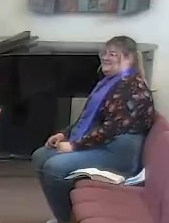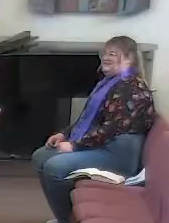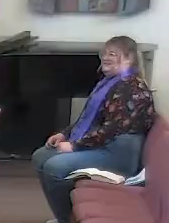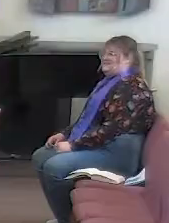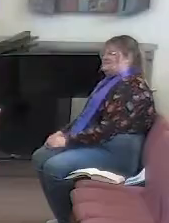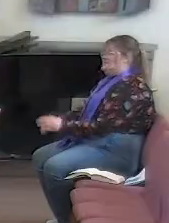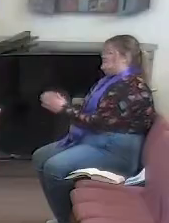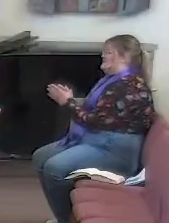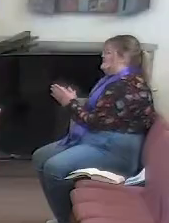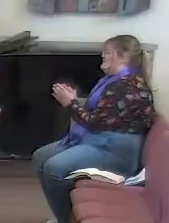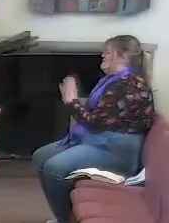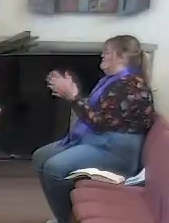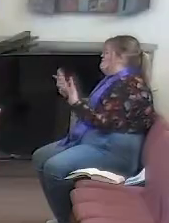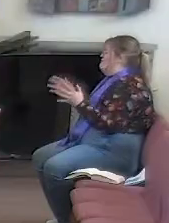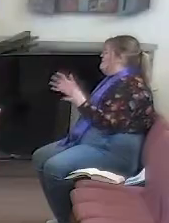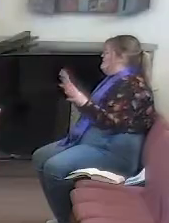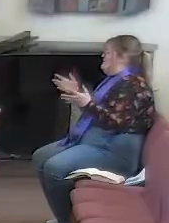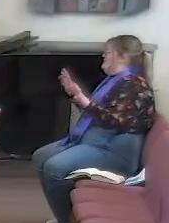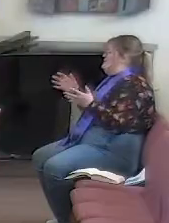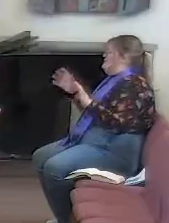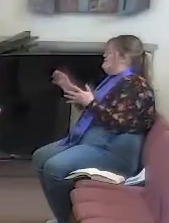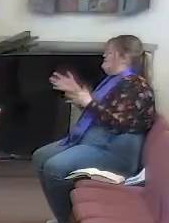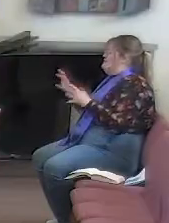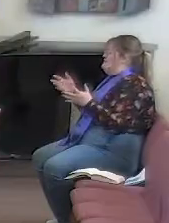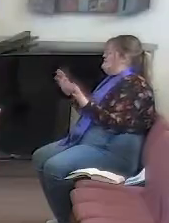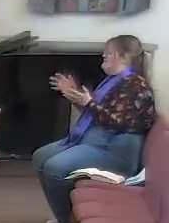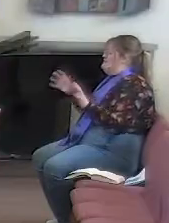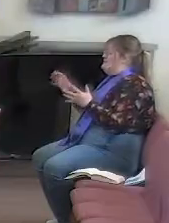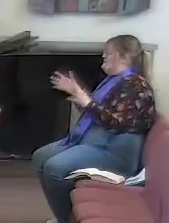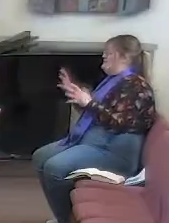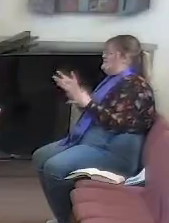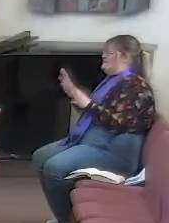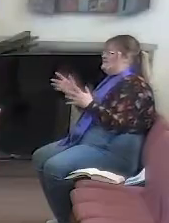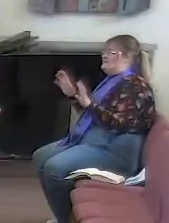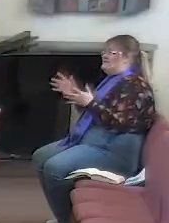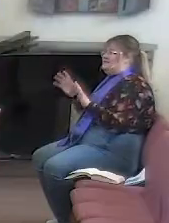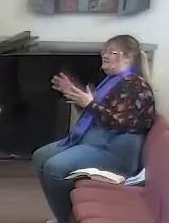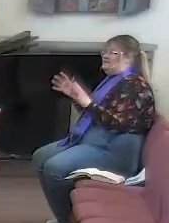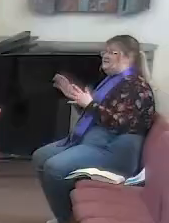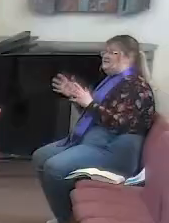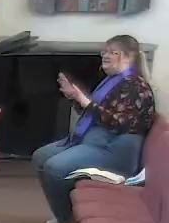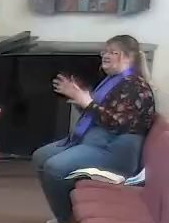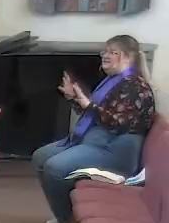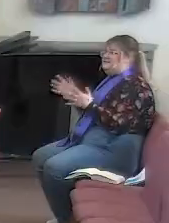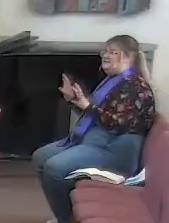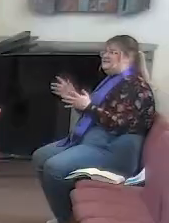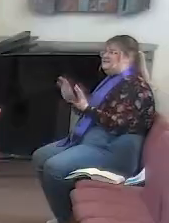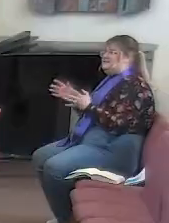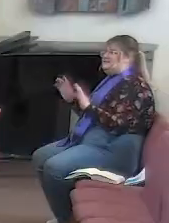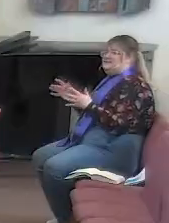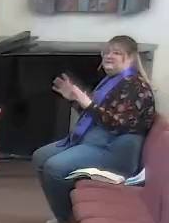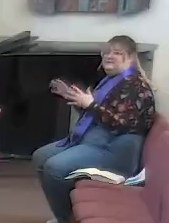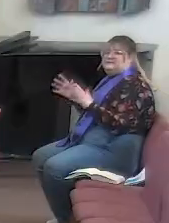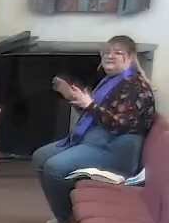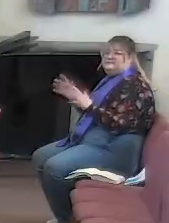Megan Schendel. Is it Schendel or Schendel? Schendel, yes. Good. Bill Shearer.